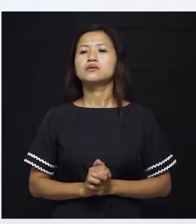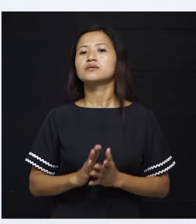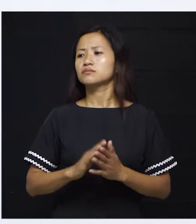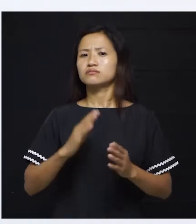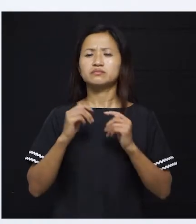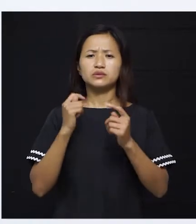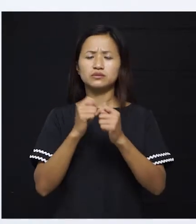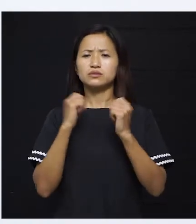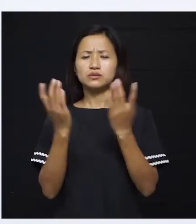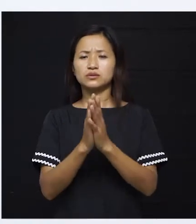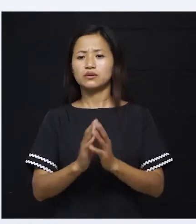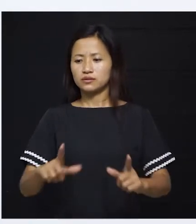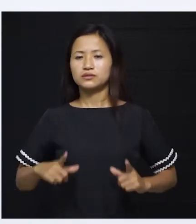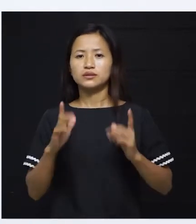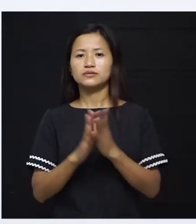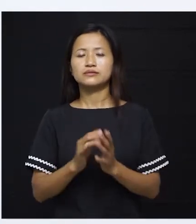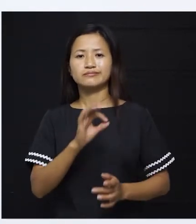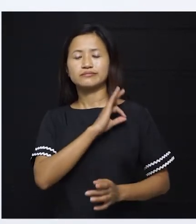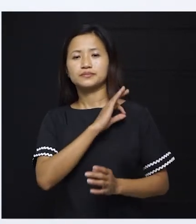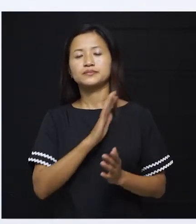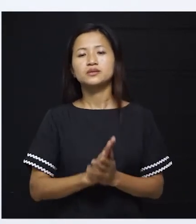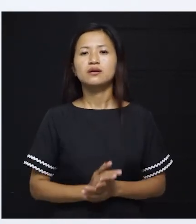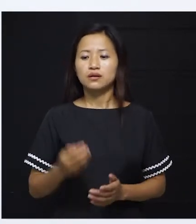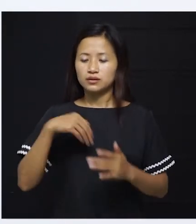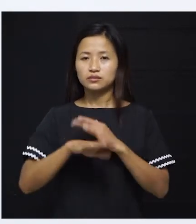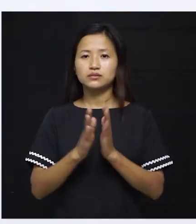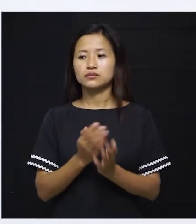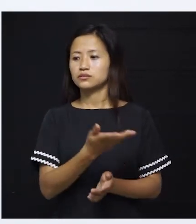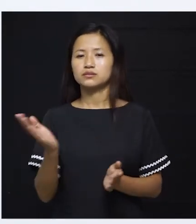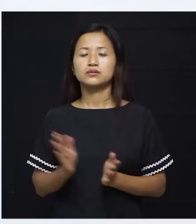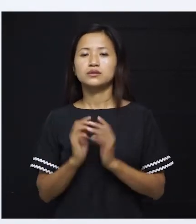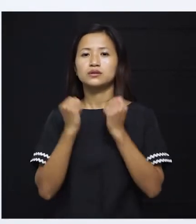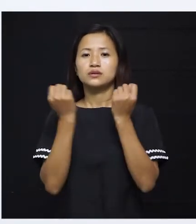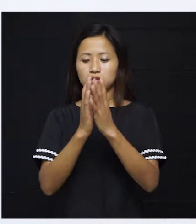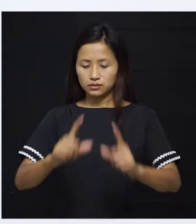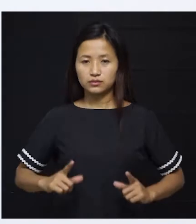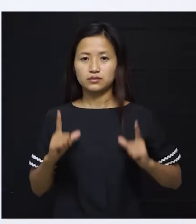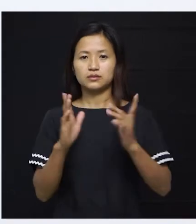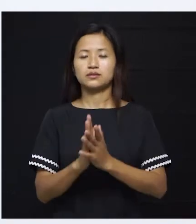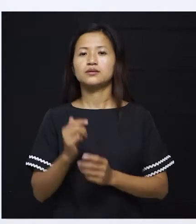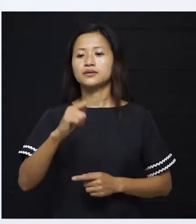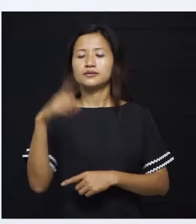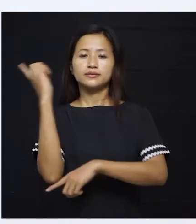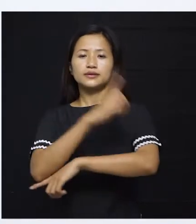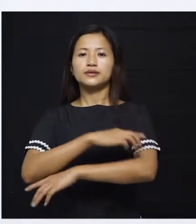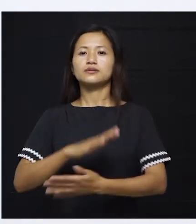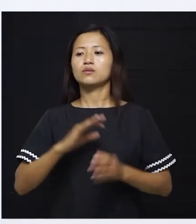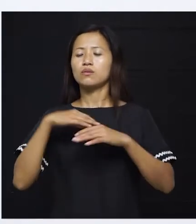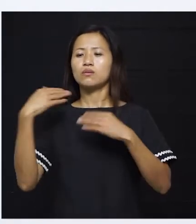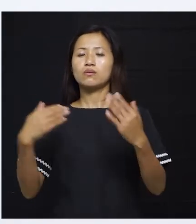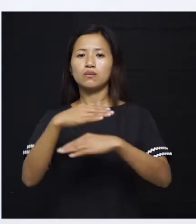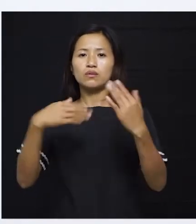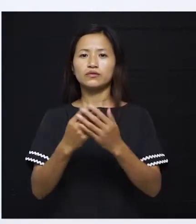social life. They had a very interesting social life. So in their social life, what they did was, usually in the daytime, the whole